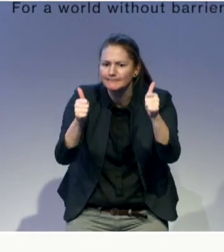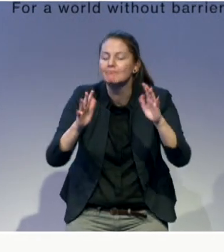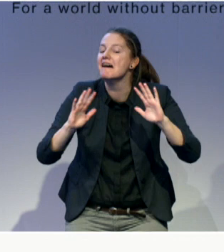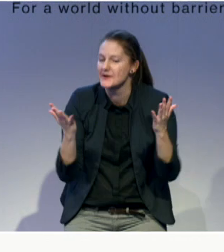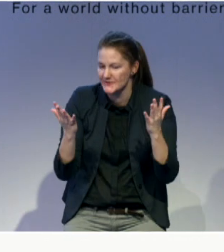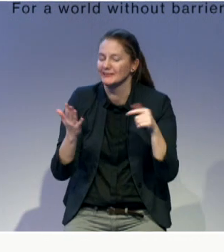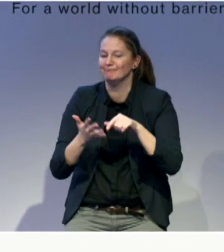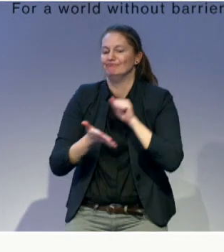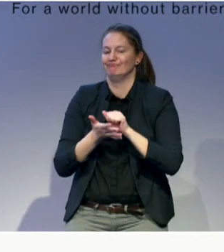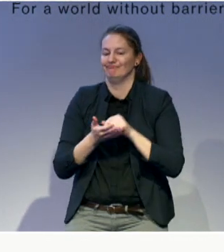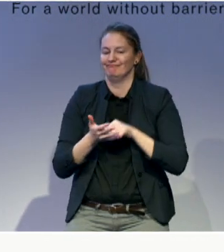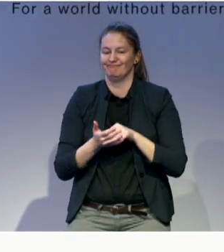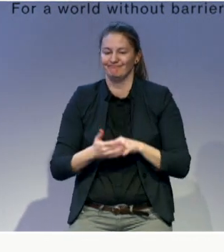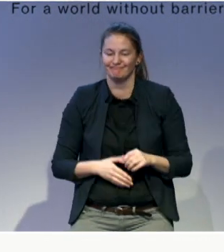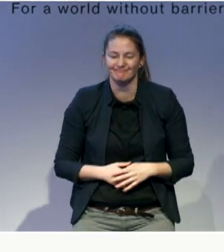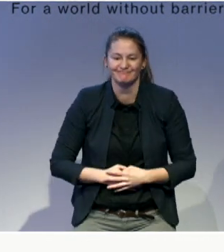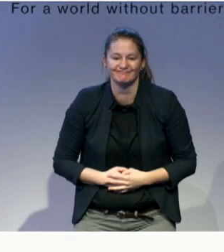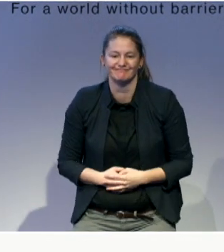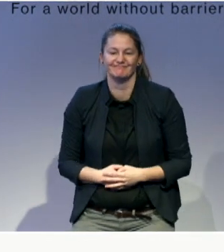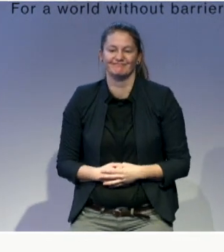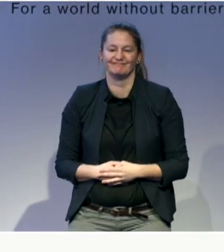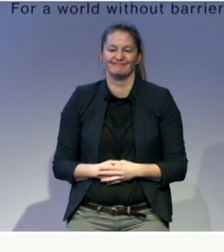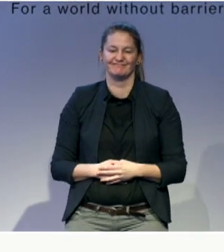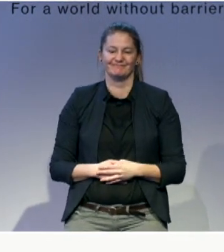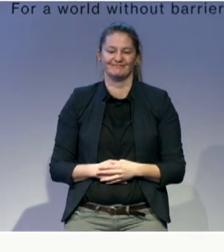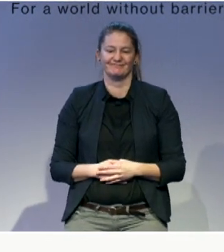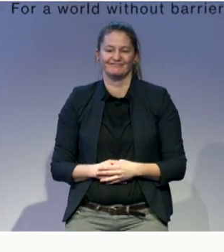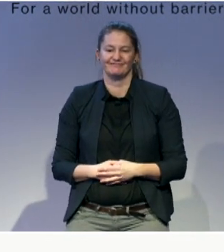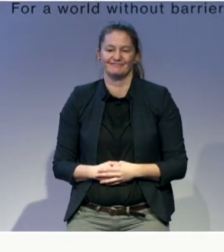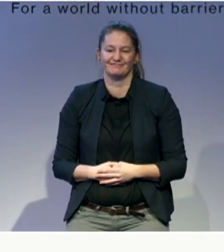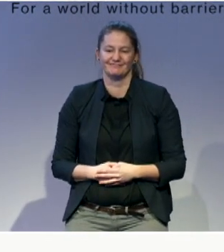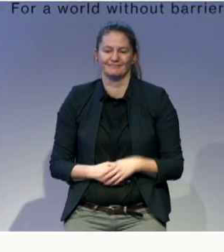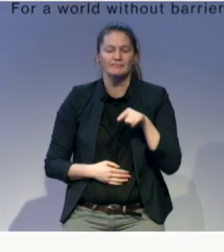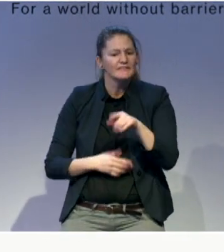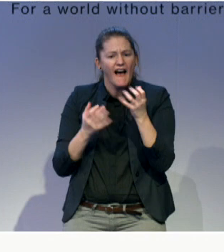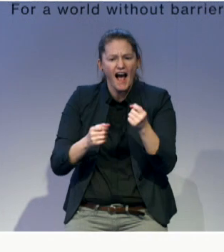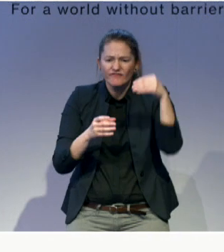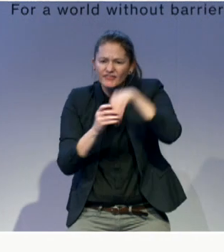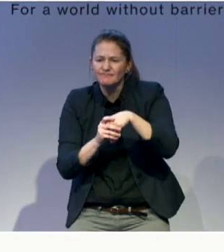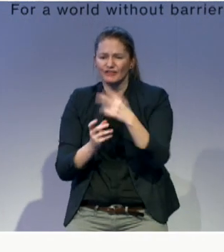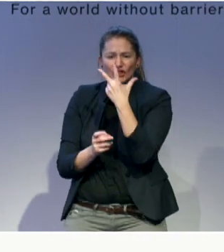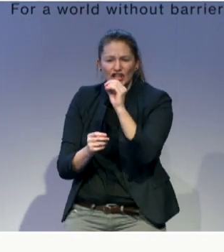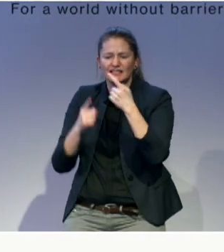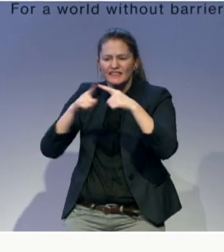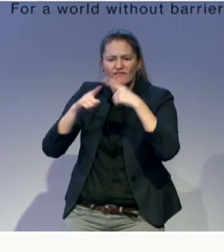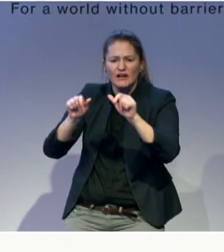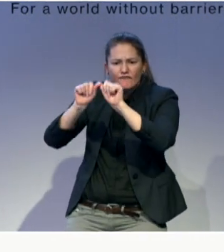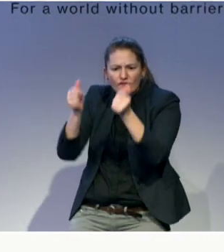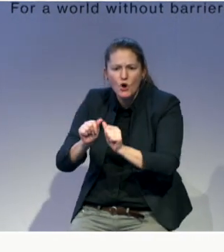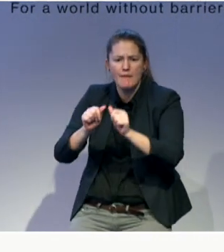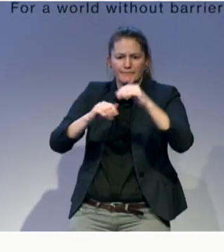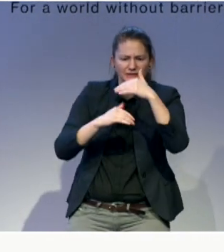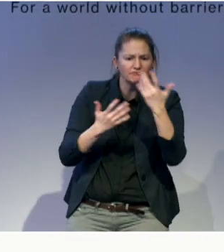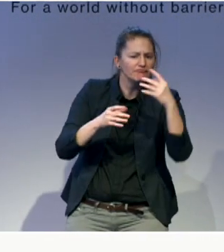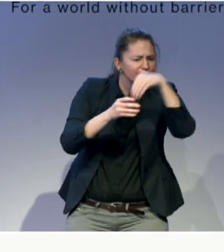techniques. These cover many different dimensions and abilities. We